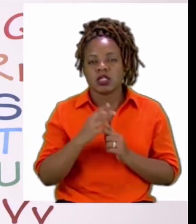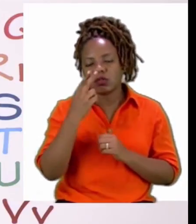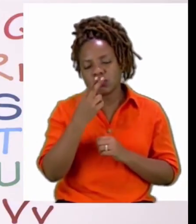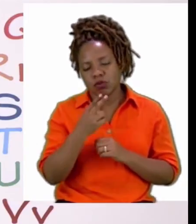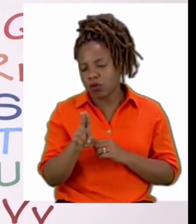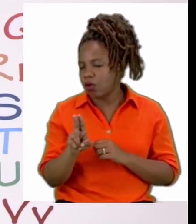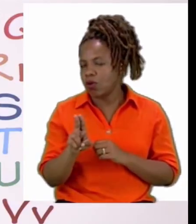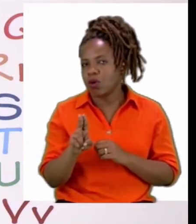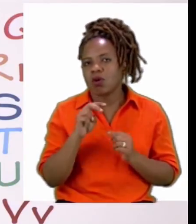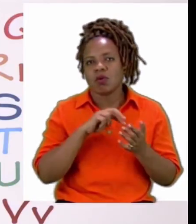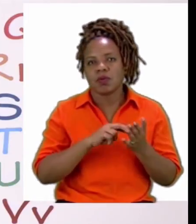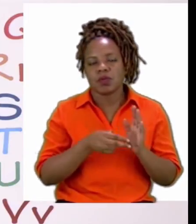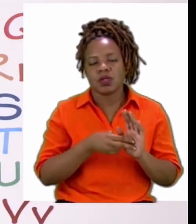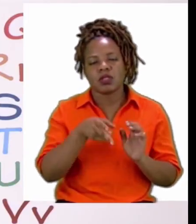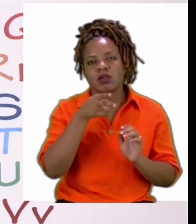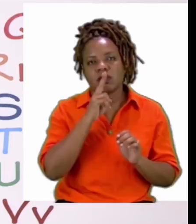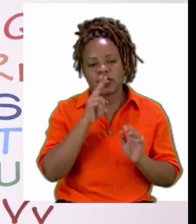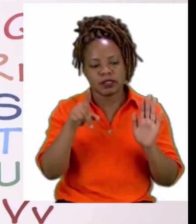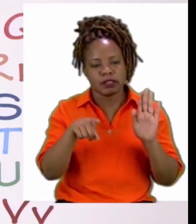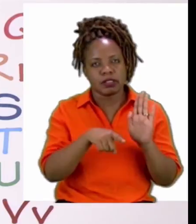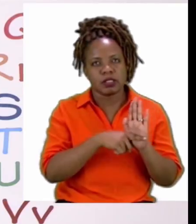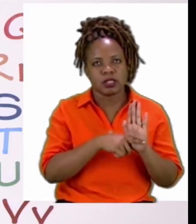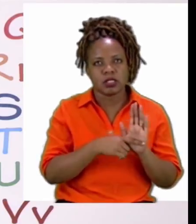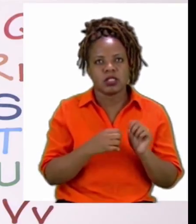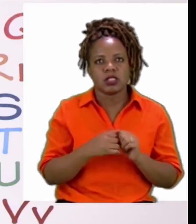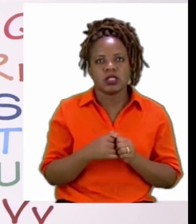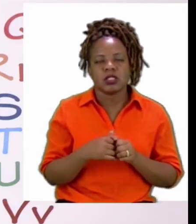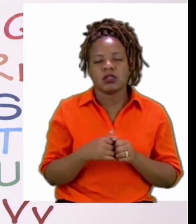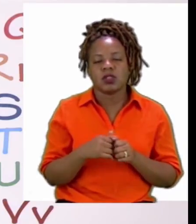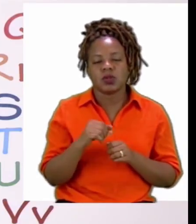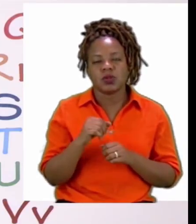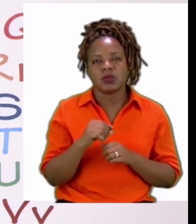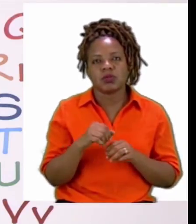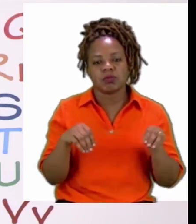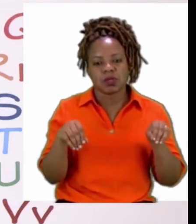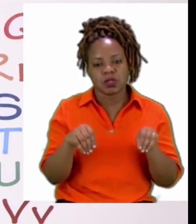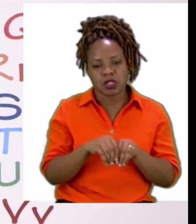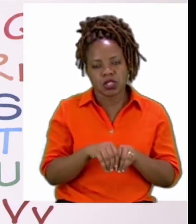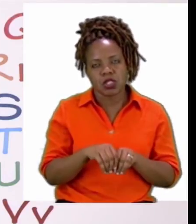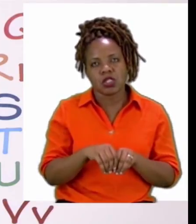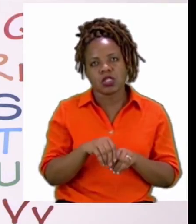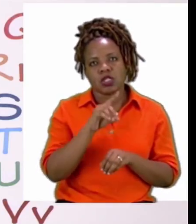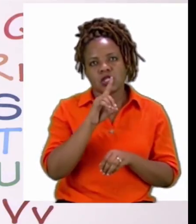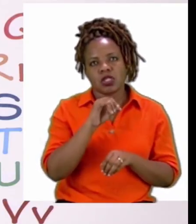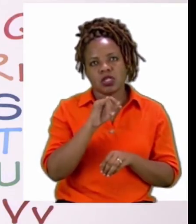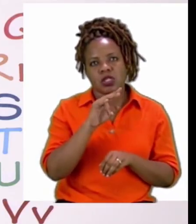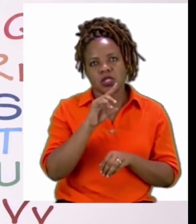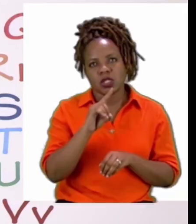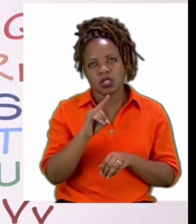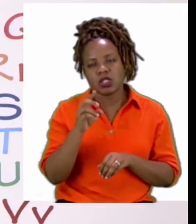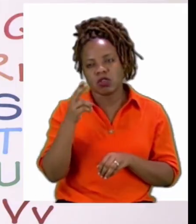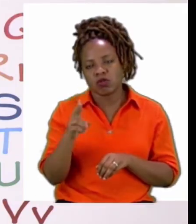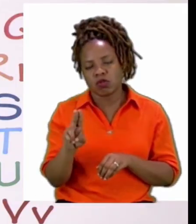answering negatively, which means we will be using the words did not. So take your